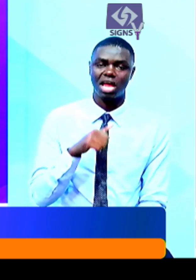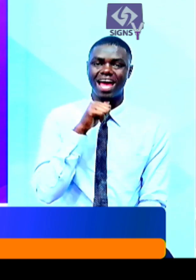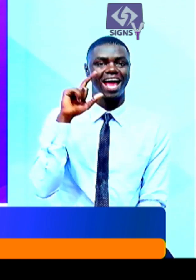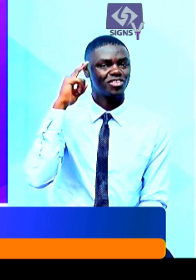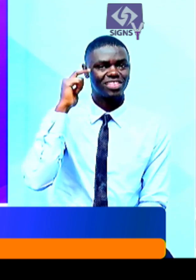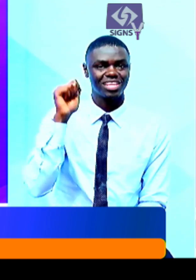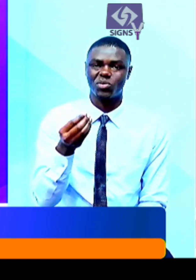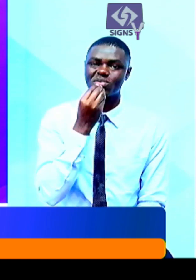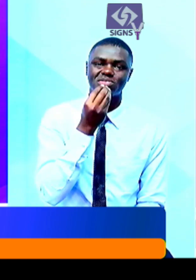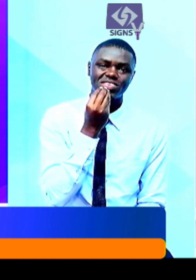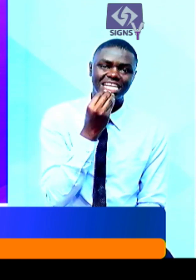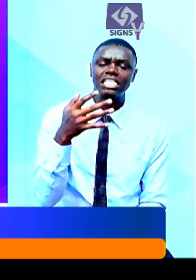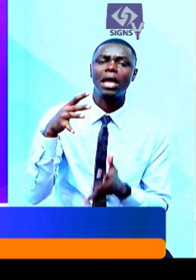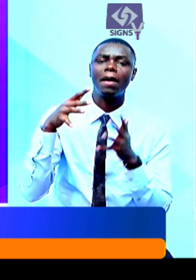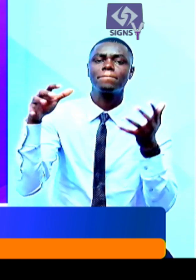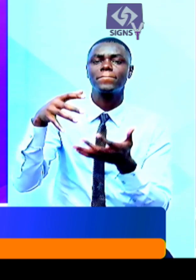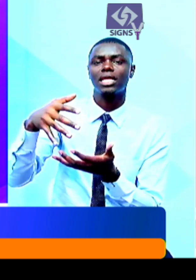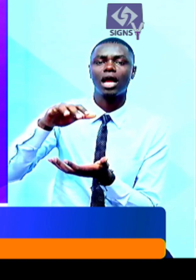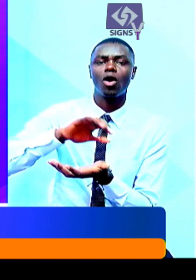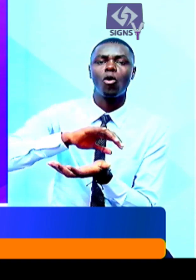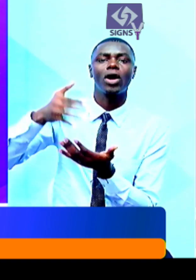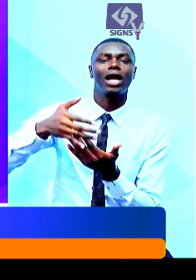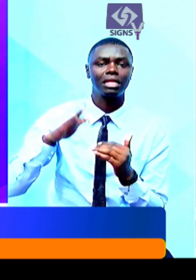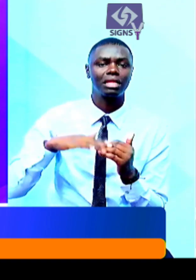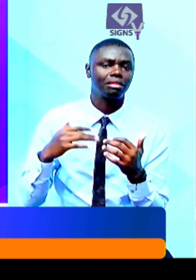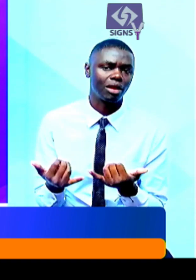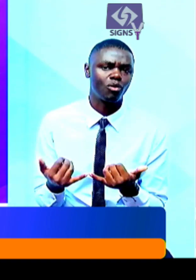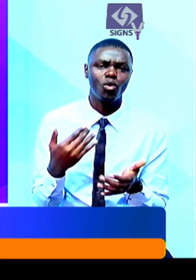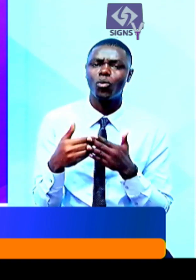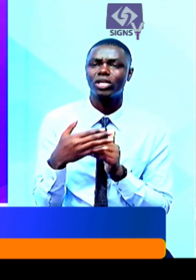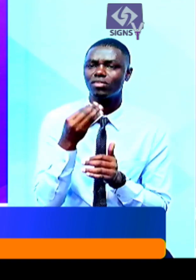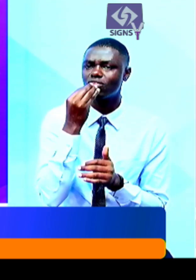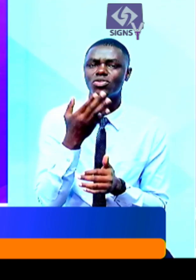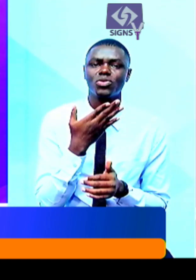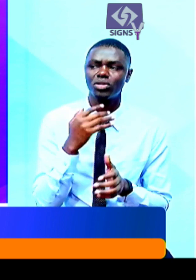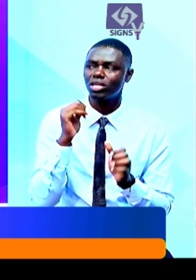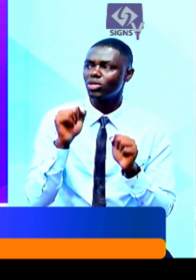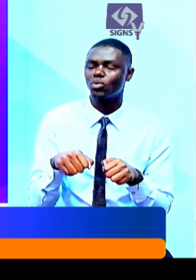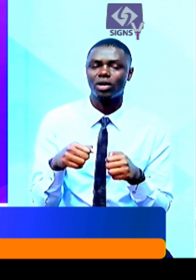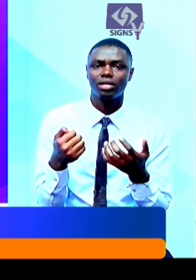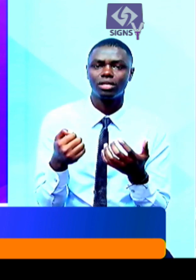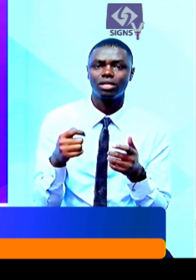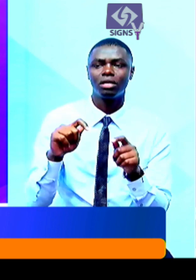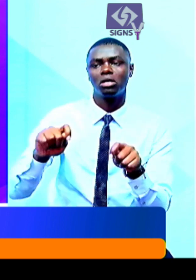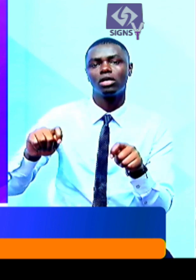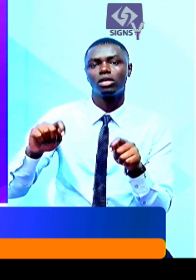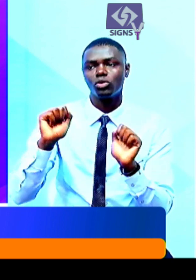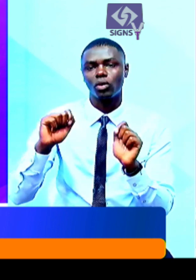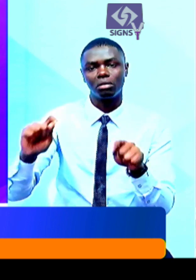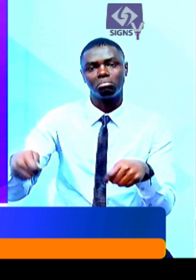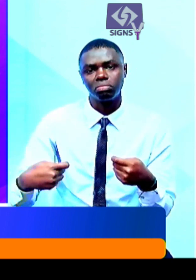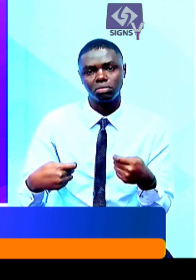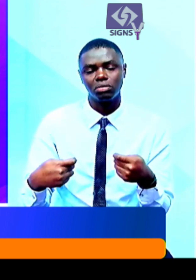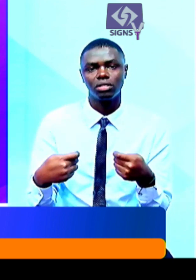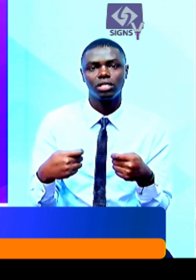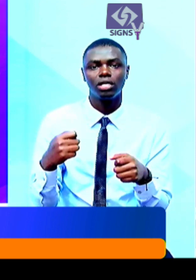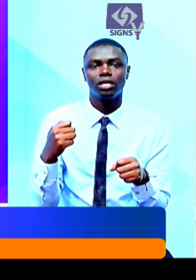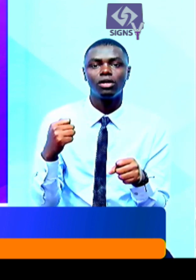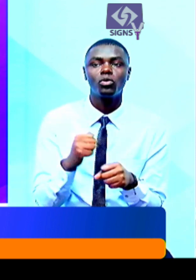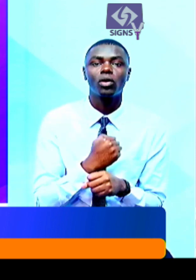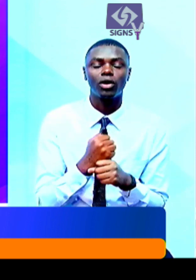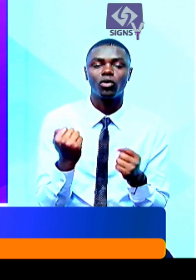can eat bigger ugali than you can afford now. Whatever food you want, you can only put on one shoe, you can only put on one suit, you can only drive